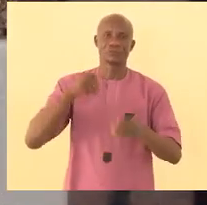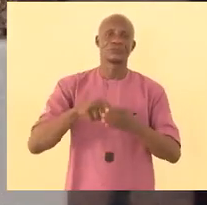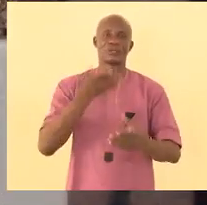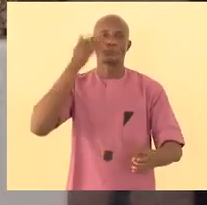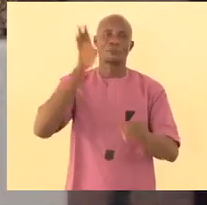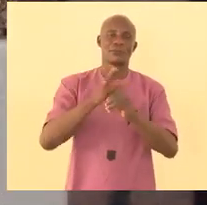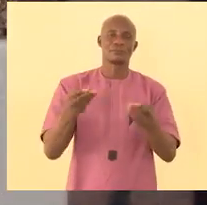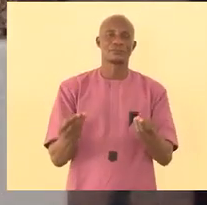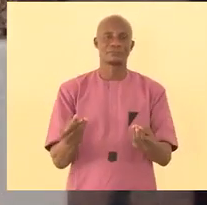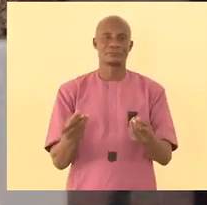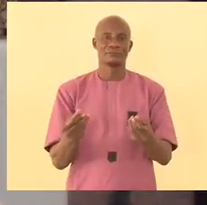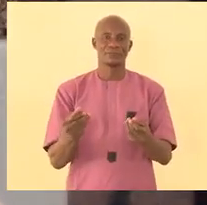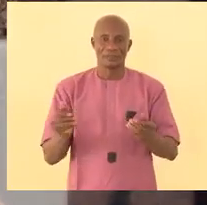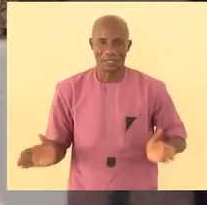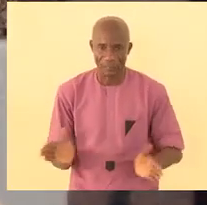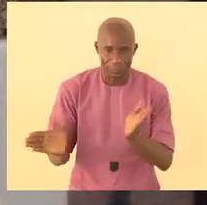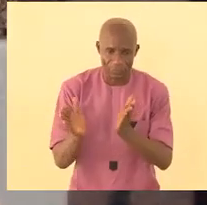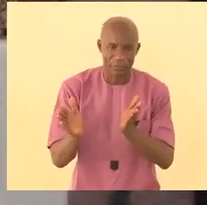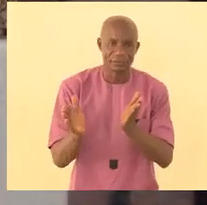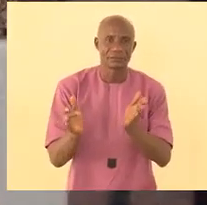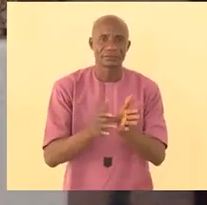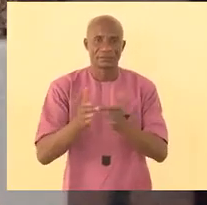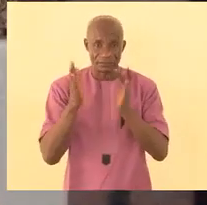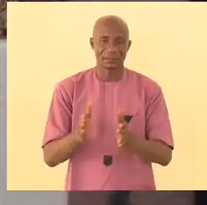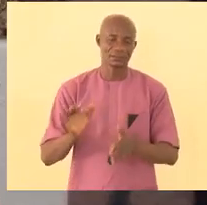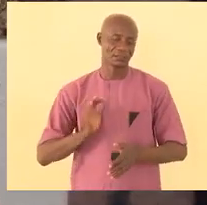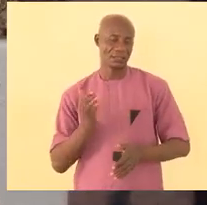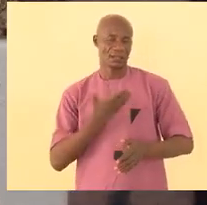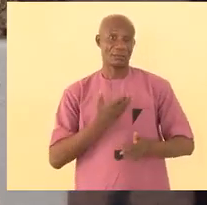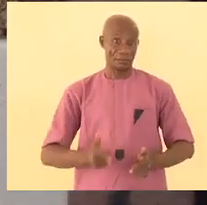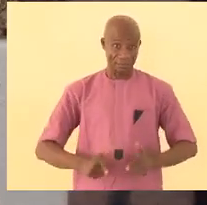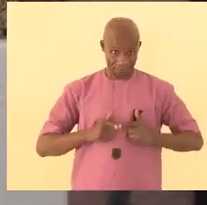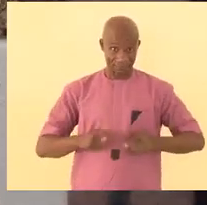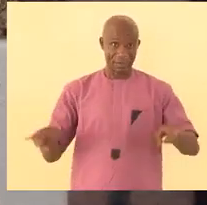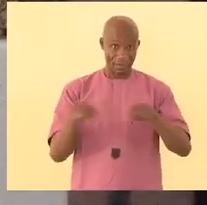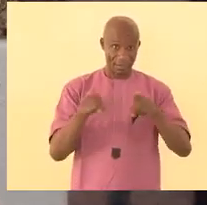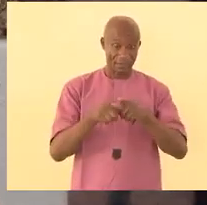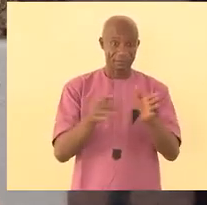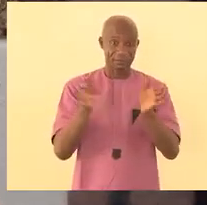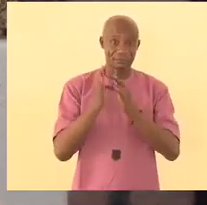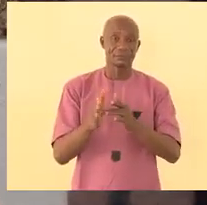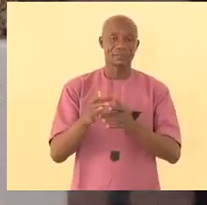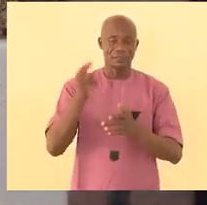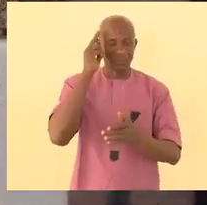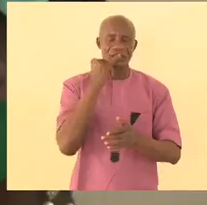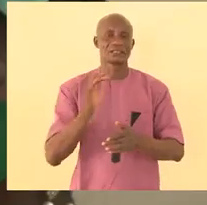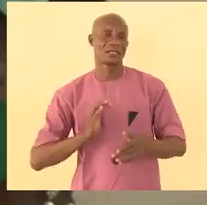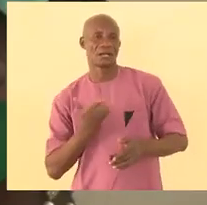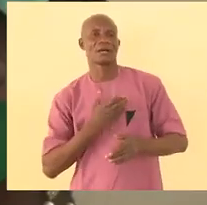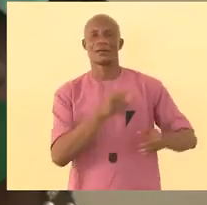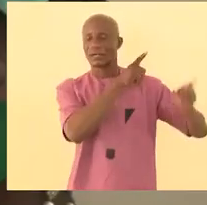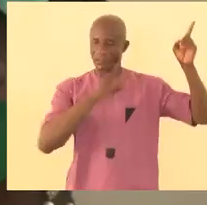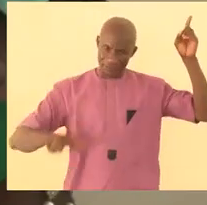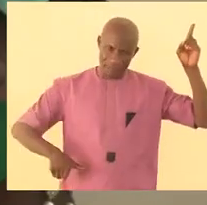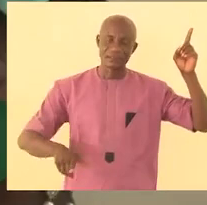will encourage the Christian that our life as a Christian is that of looking up to God as our King, as our Savior,